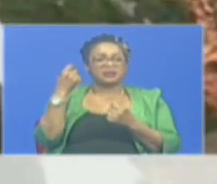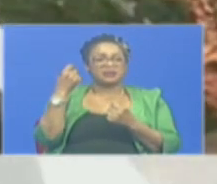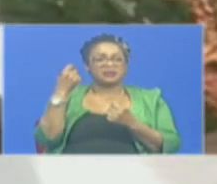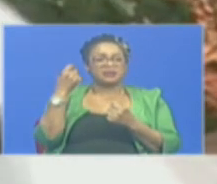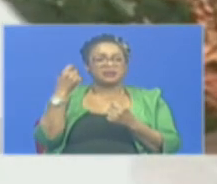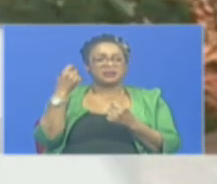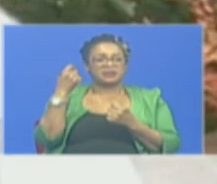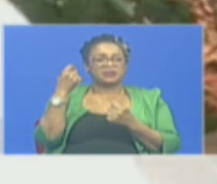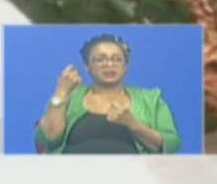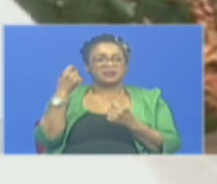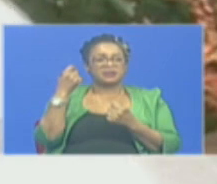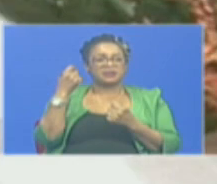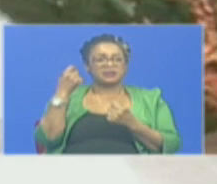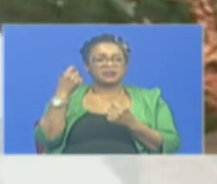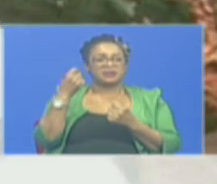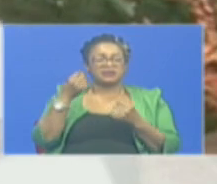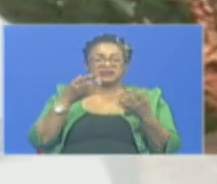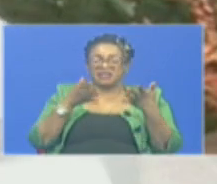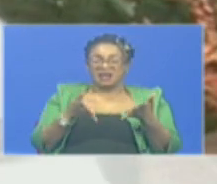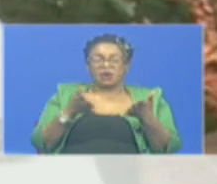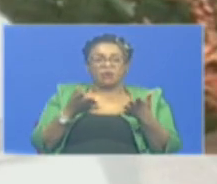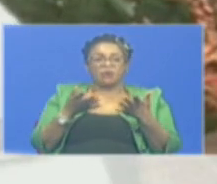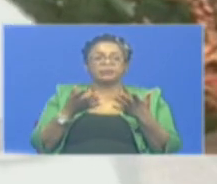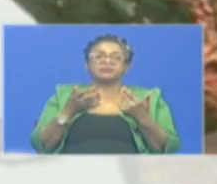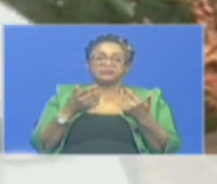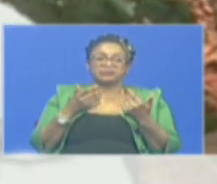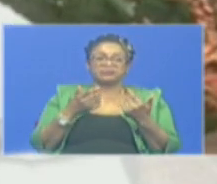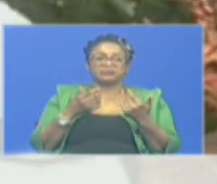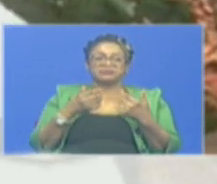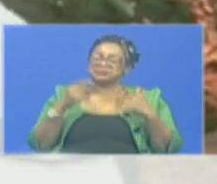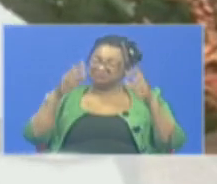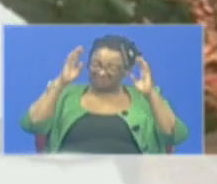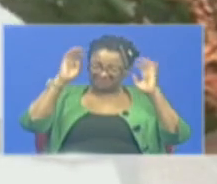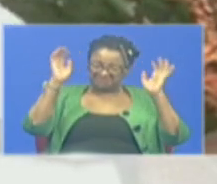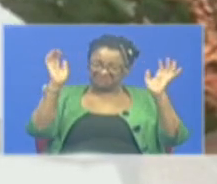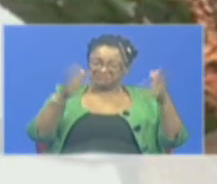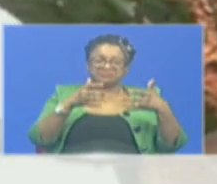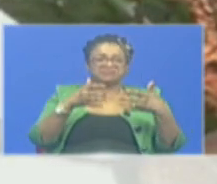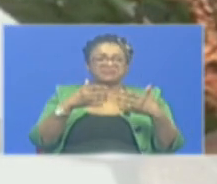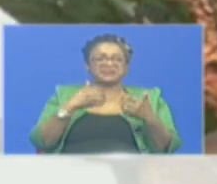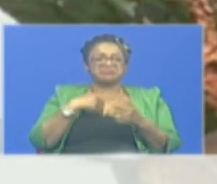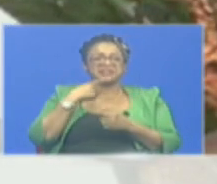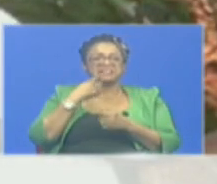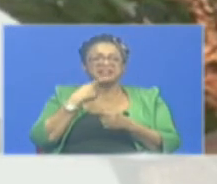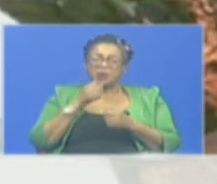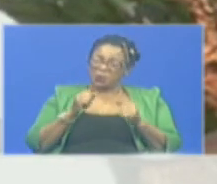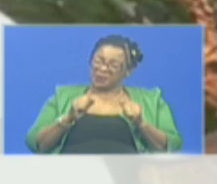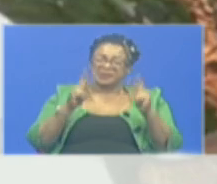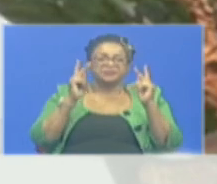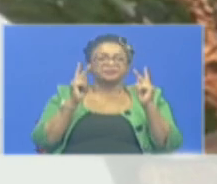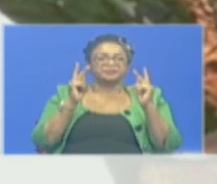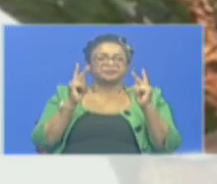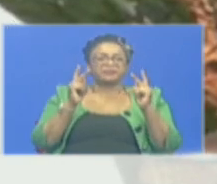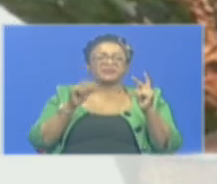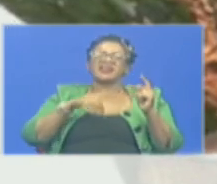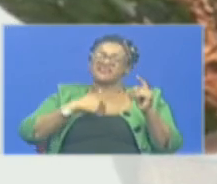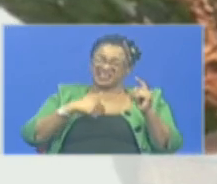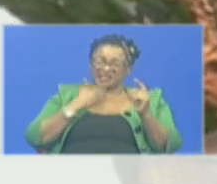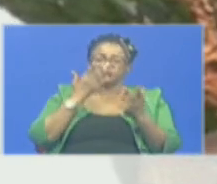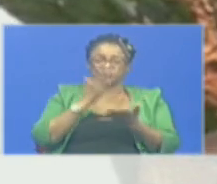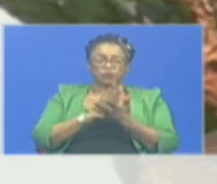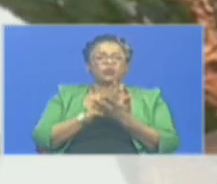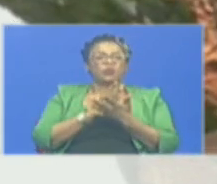kwake sasa kwa bega yake anabeba acha bebe. Mimi nasema acha bebe. Asikie ni msito.